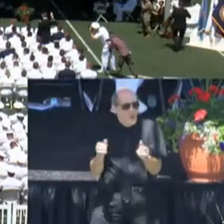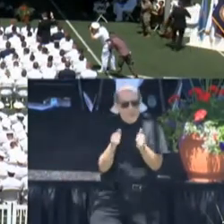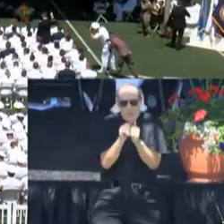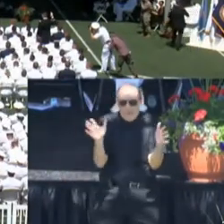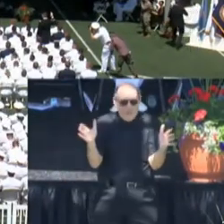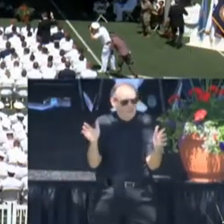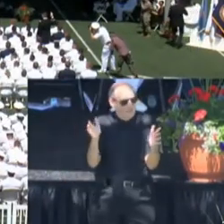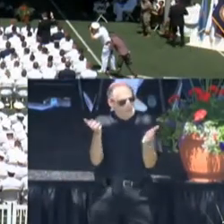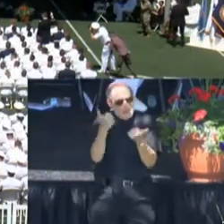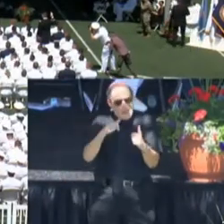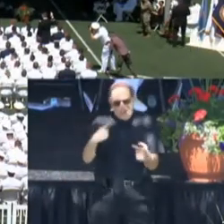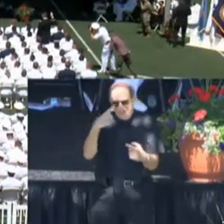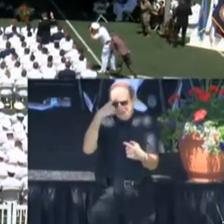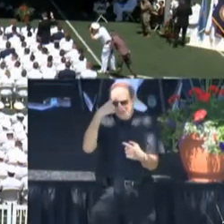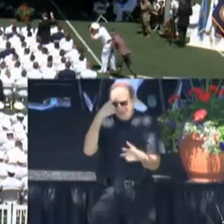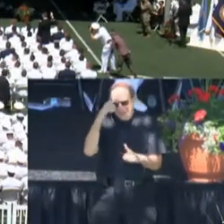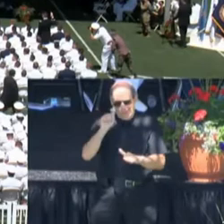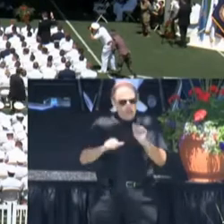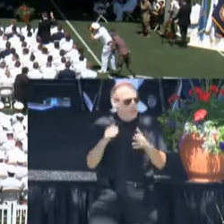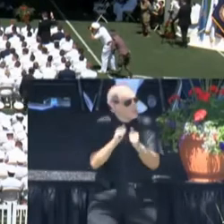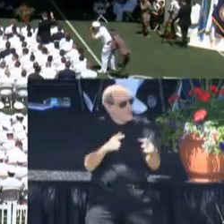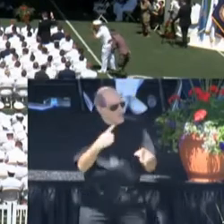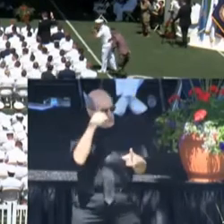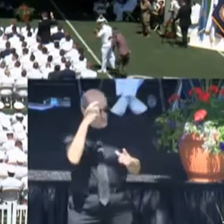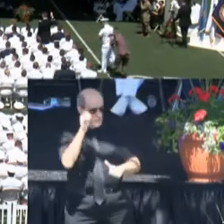without any mental reservation